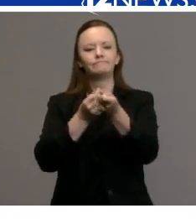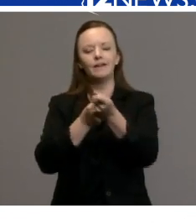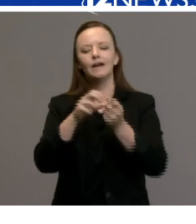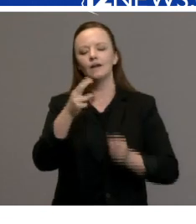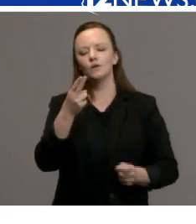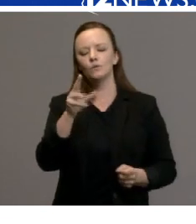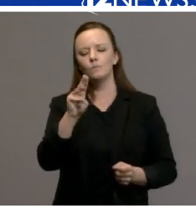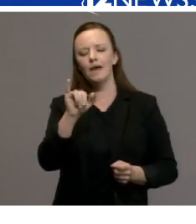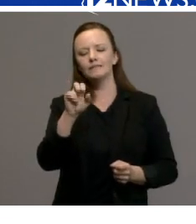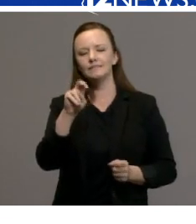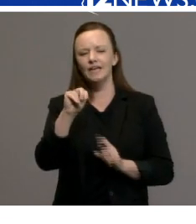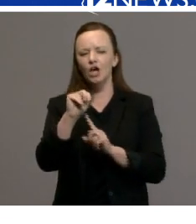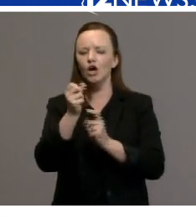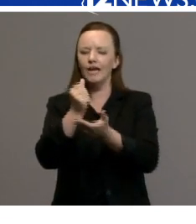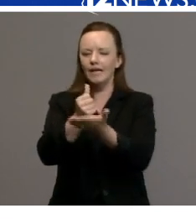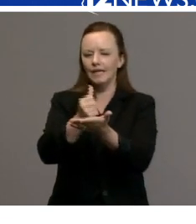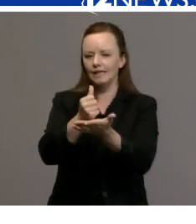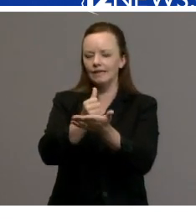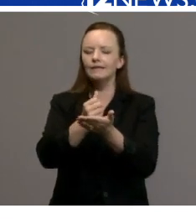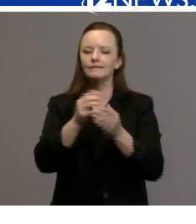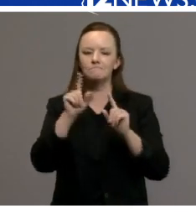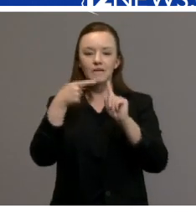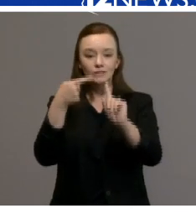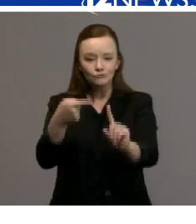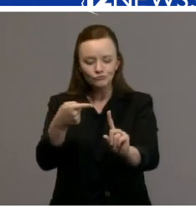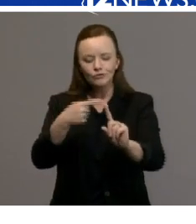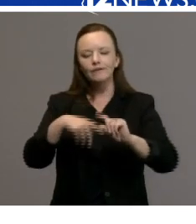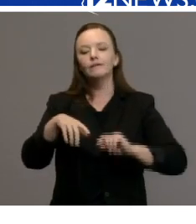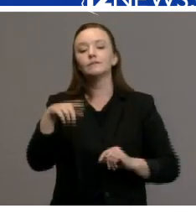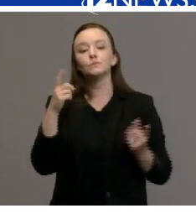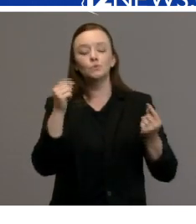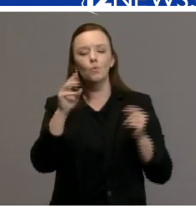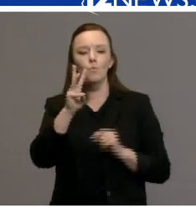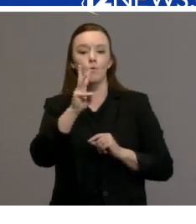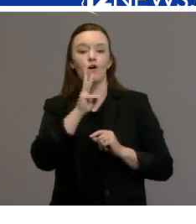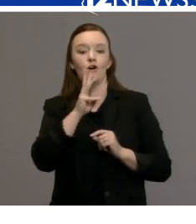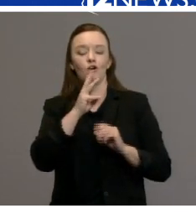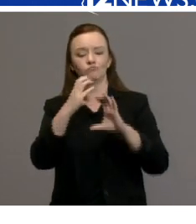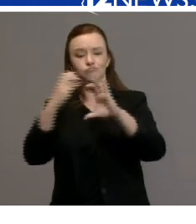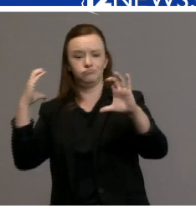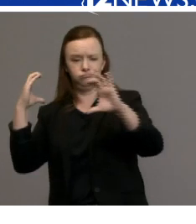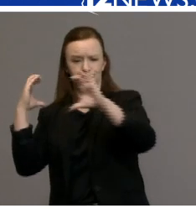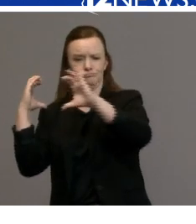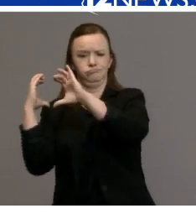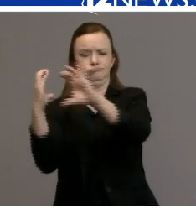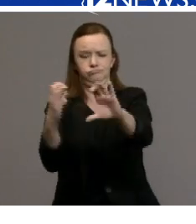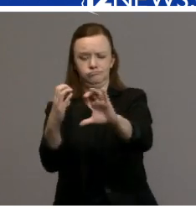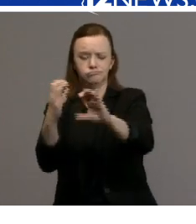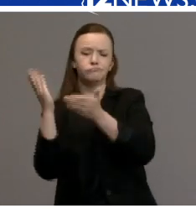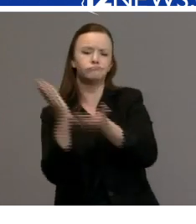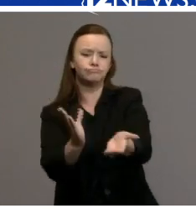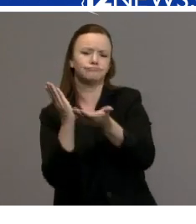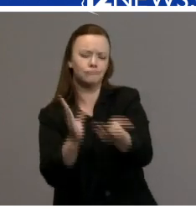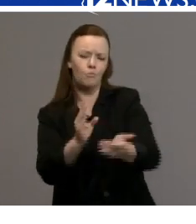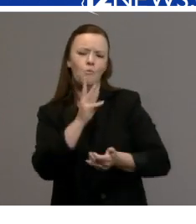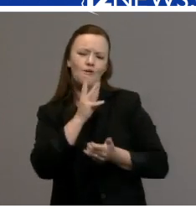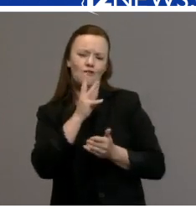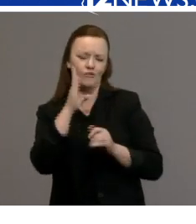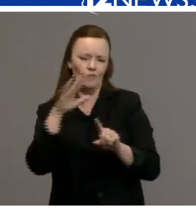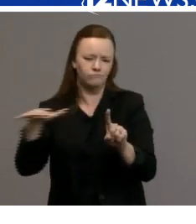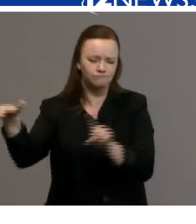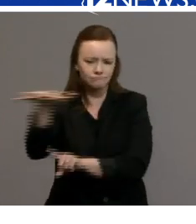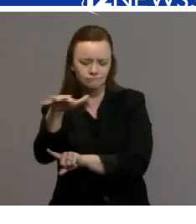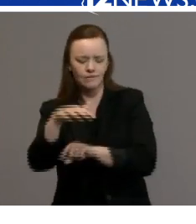tanks. We are post-mobilizing 3 of the 4 of them. The Navajo Nation has